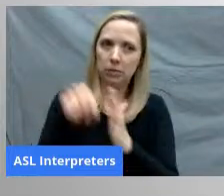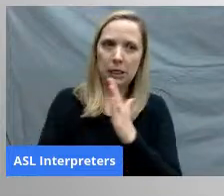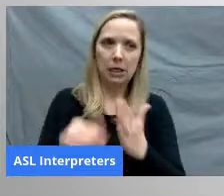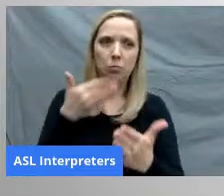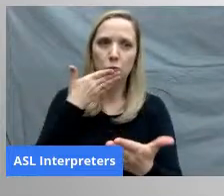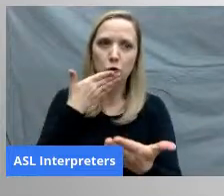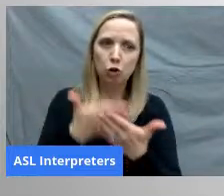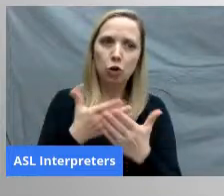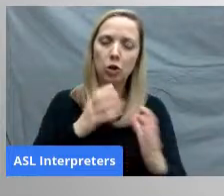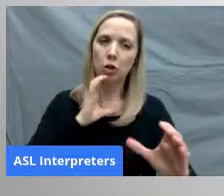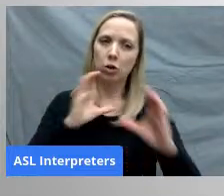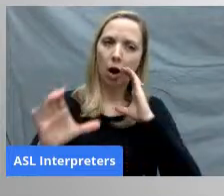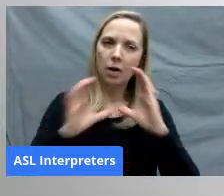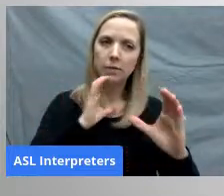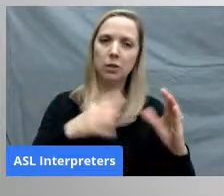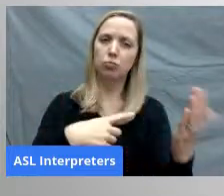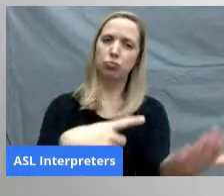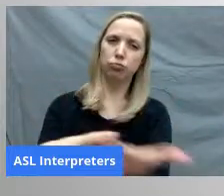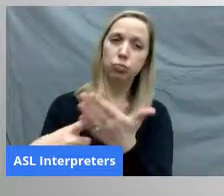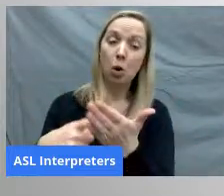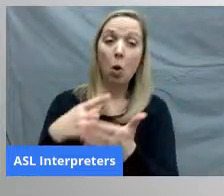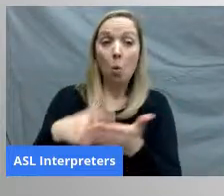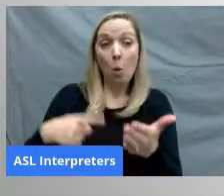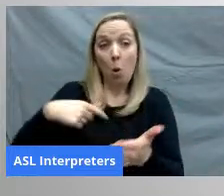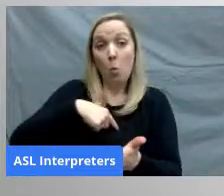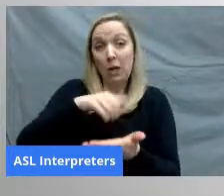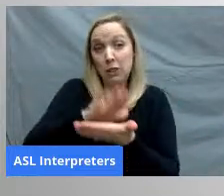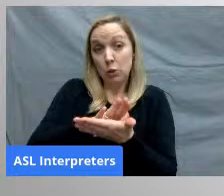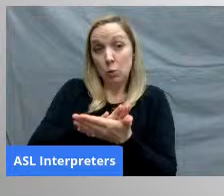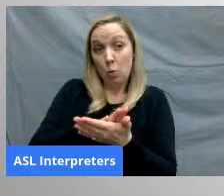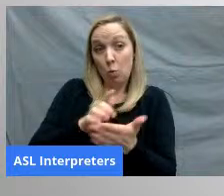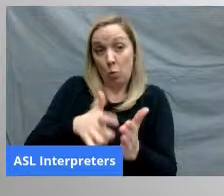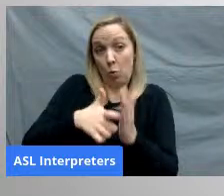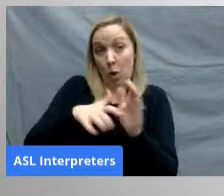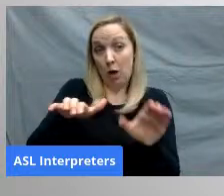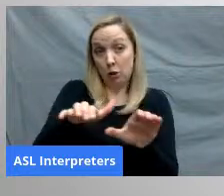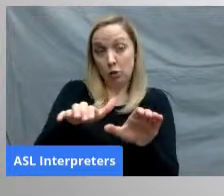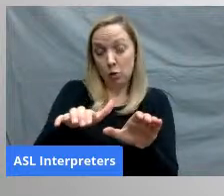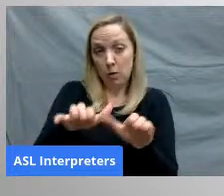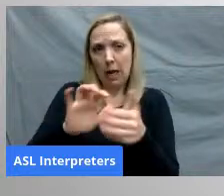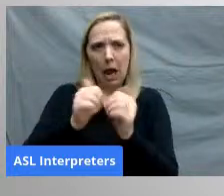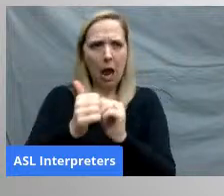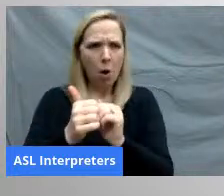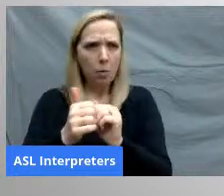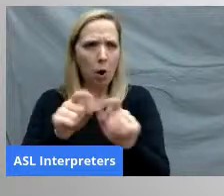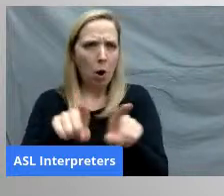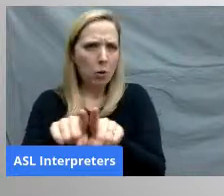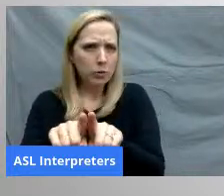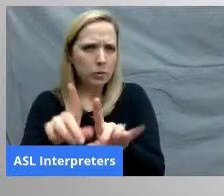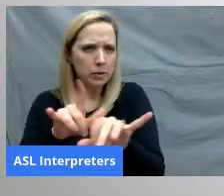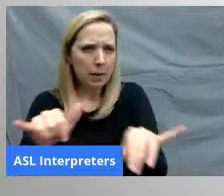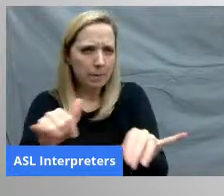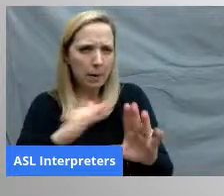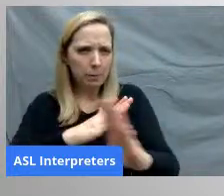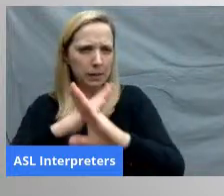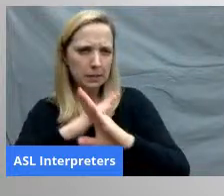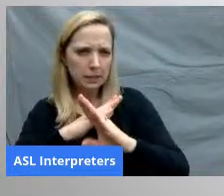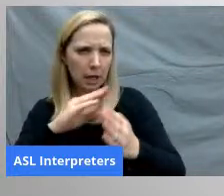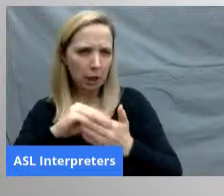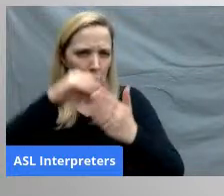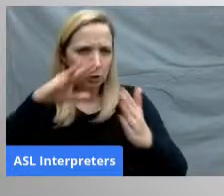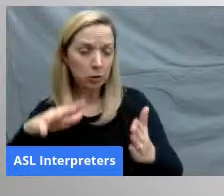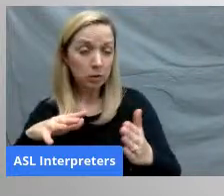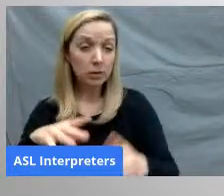around what are we required to do, what can we protect the students from, and Dr. Watley and Ms. Gillis even